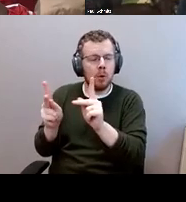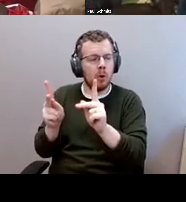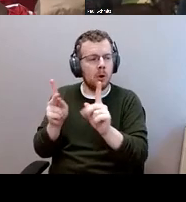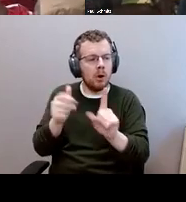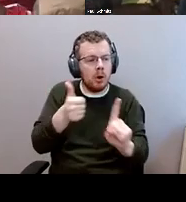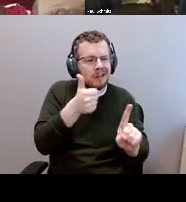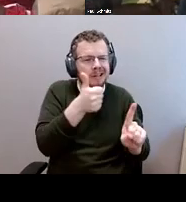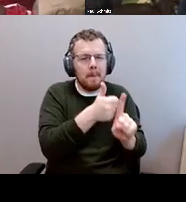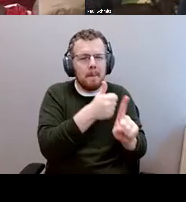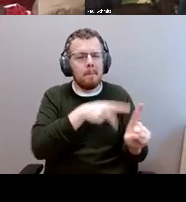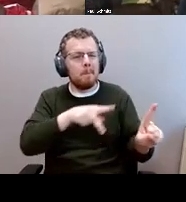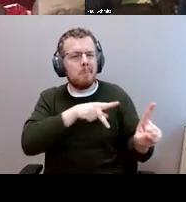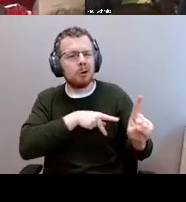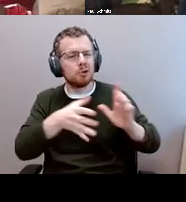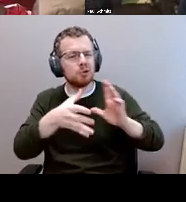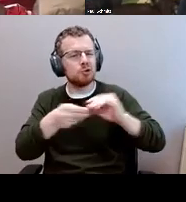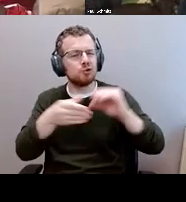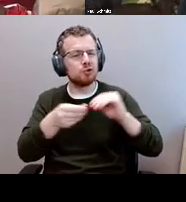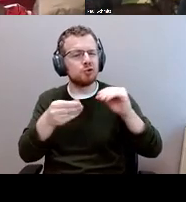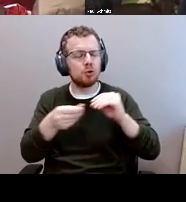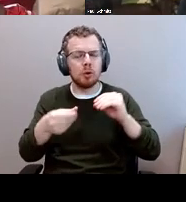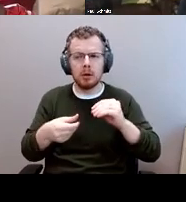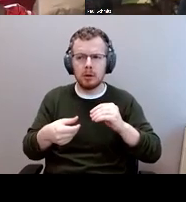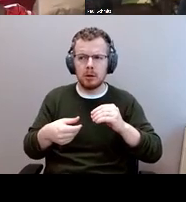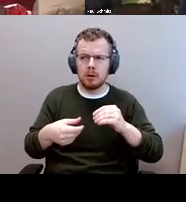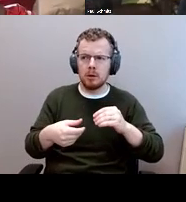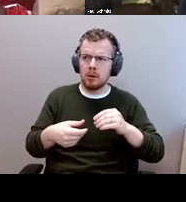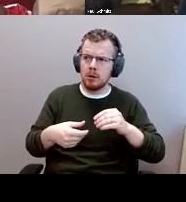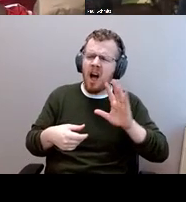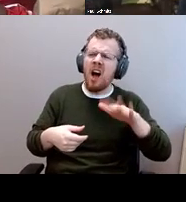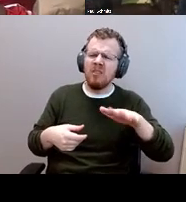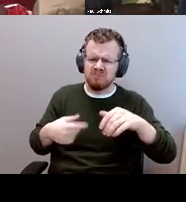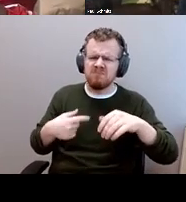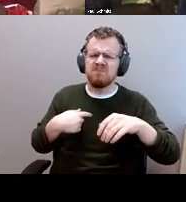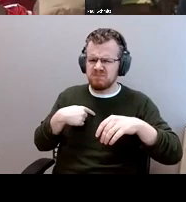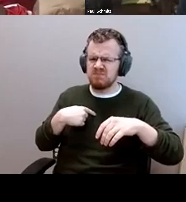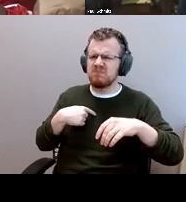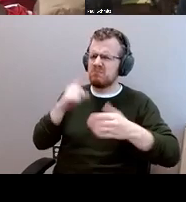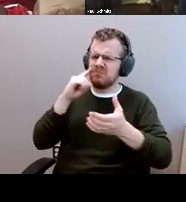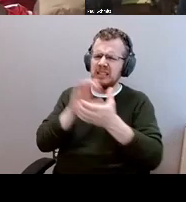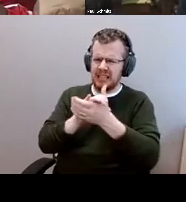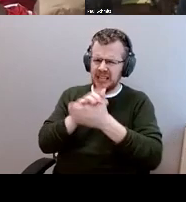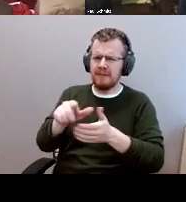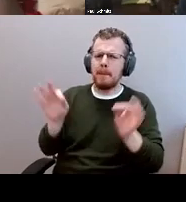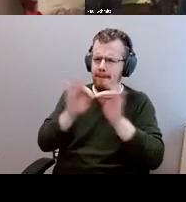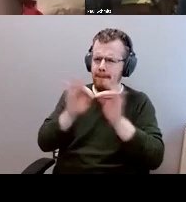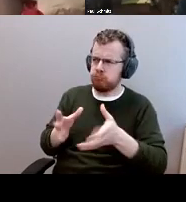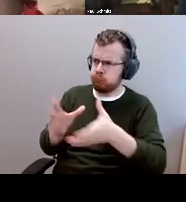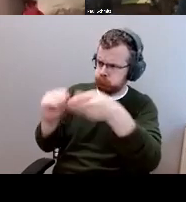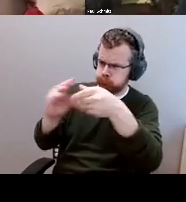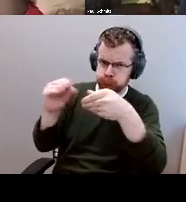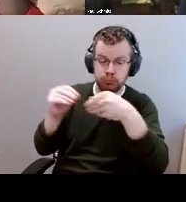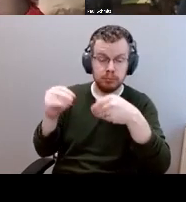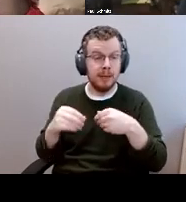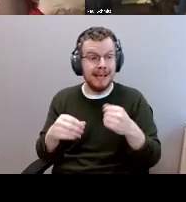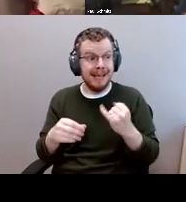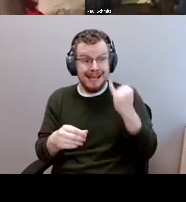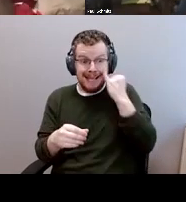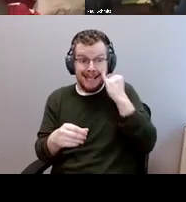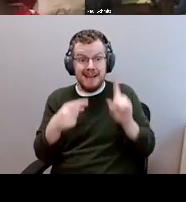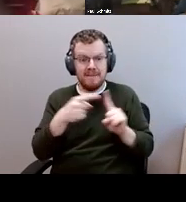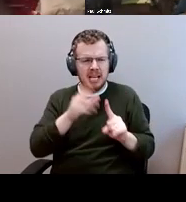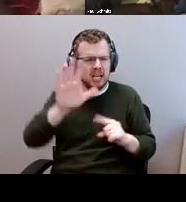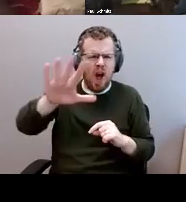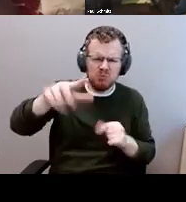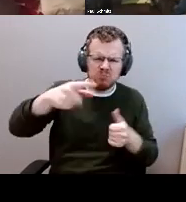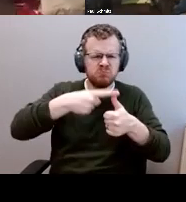about how and why they came to believe it was important. If they came in and tried to explain to someone why the rights matter